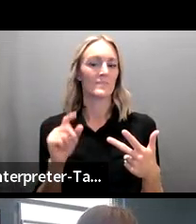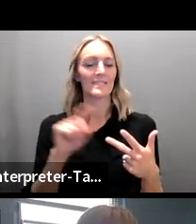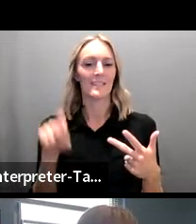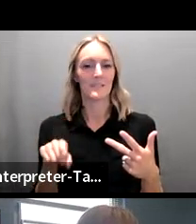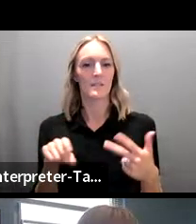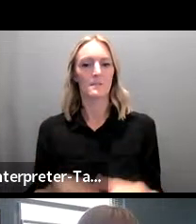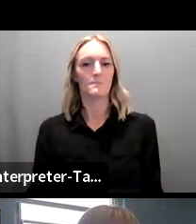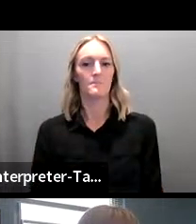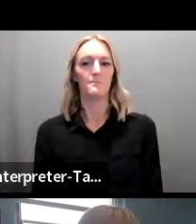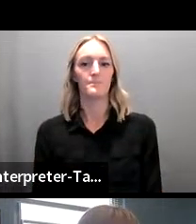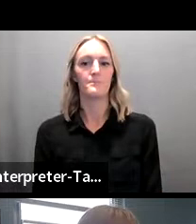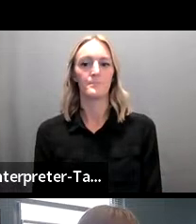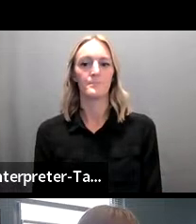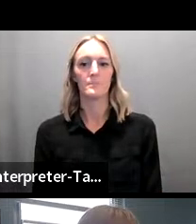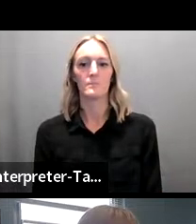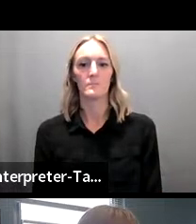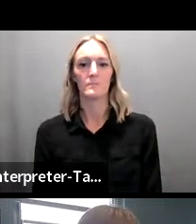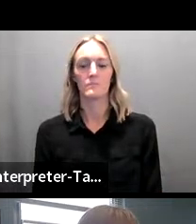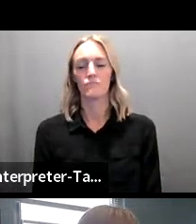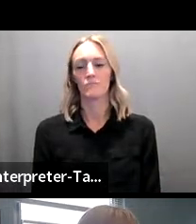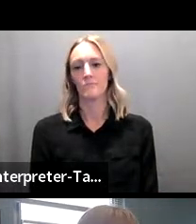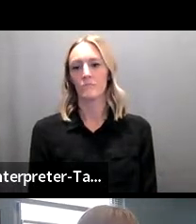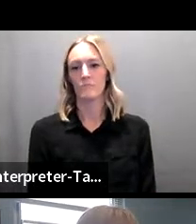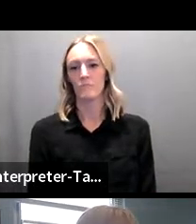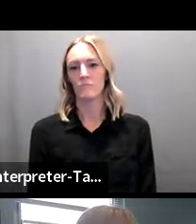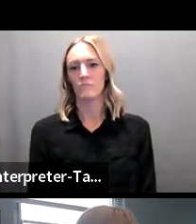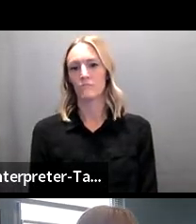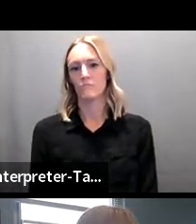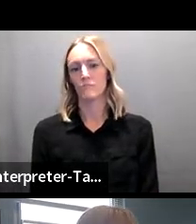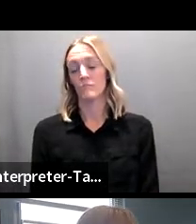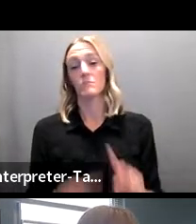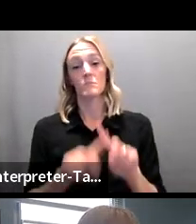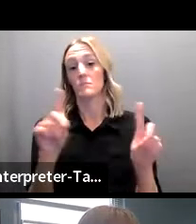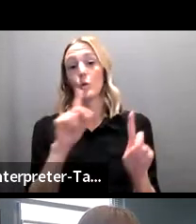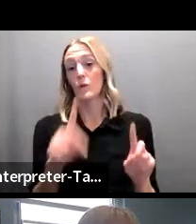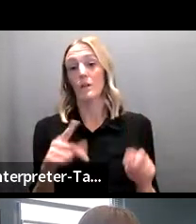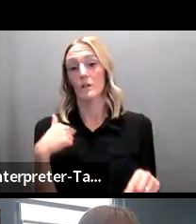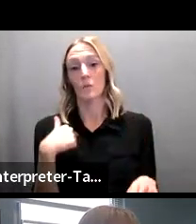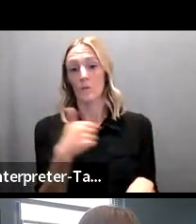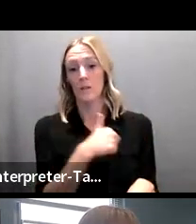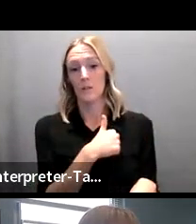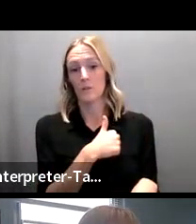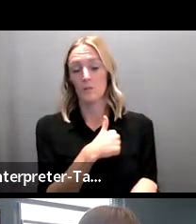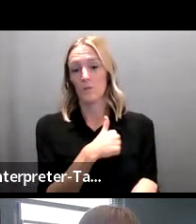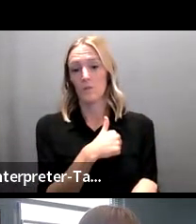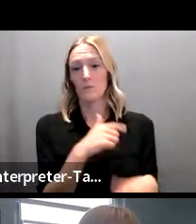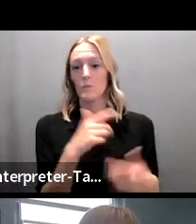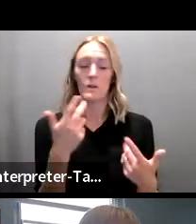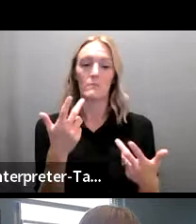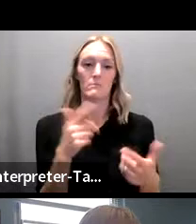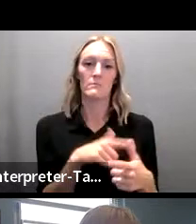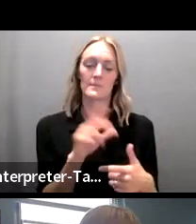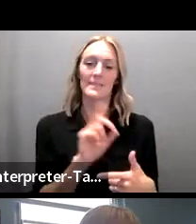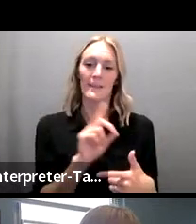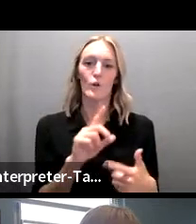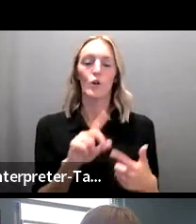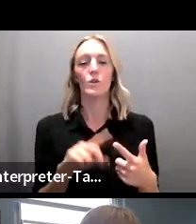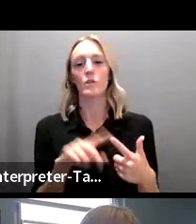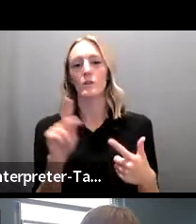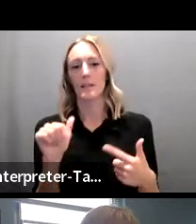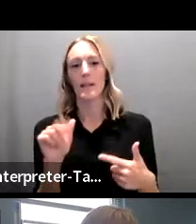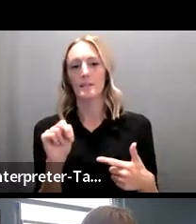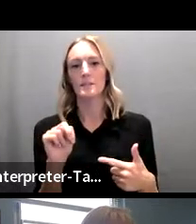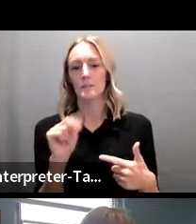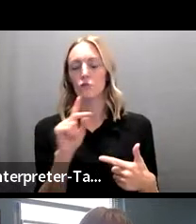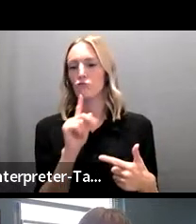Texas. But for this, but we by far are it's in Denver, and then it's in the state of Kansas.